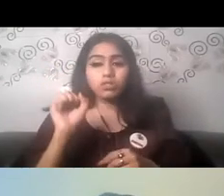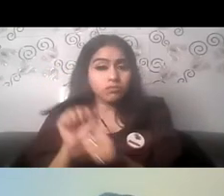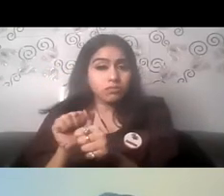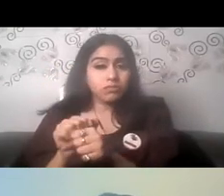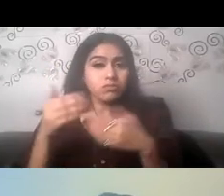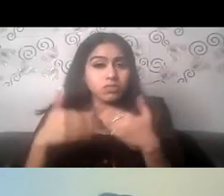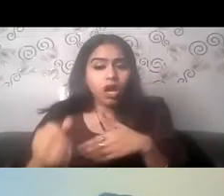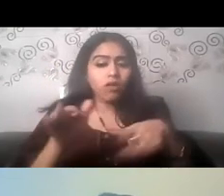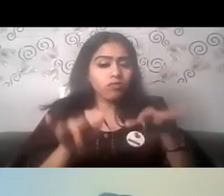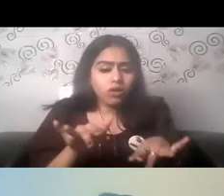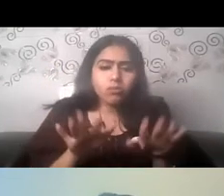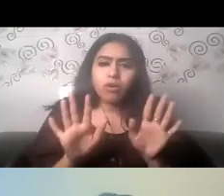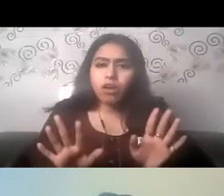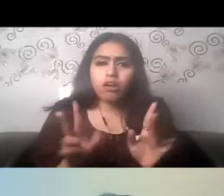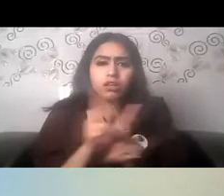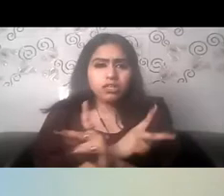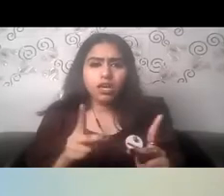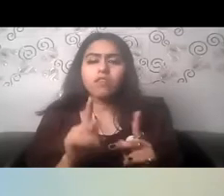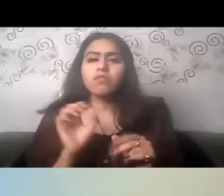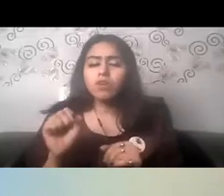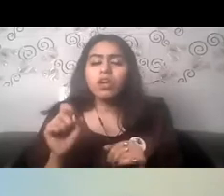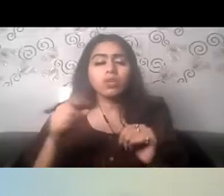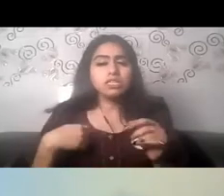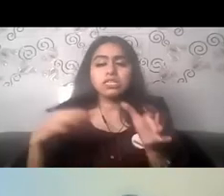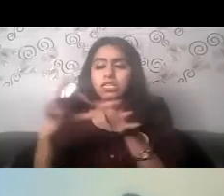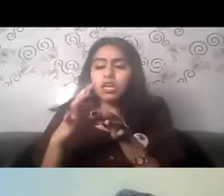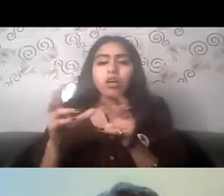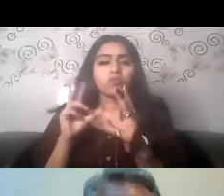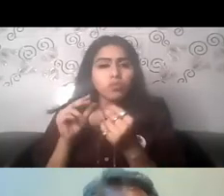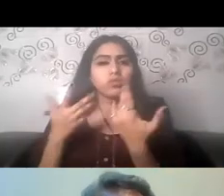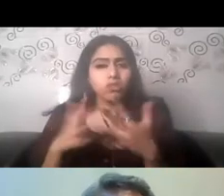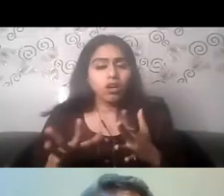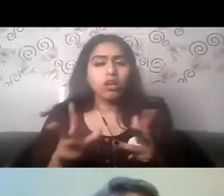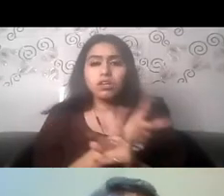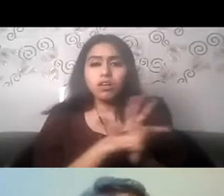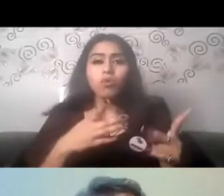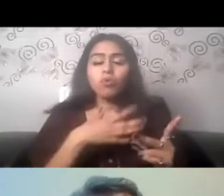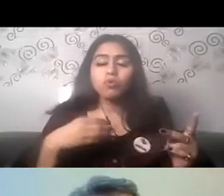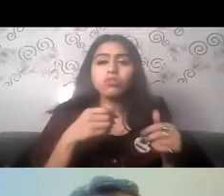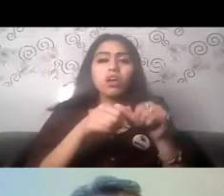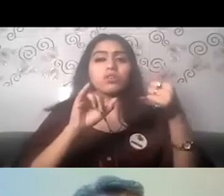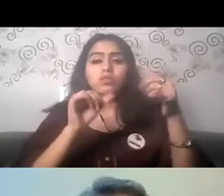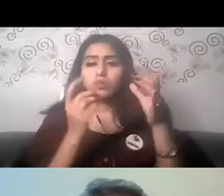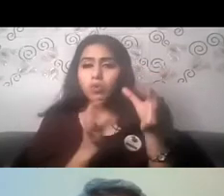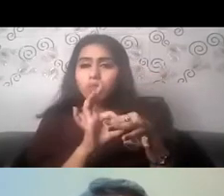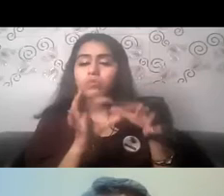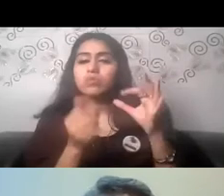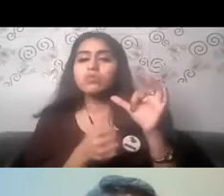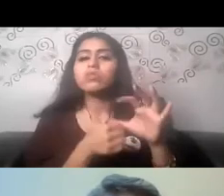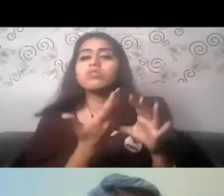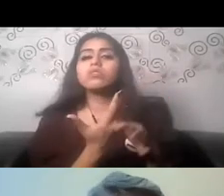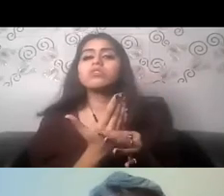computers. And we talked to those kinds of associations and got people to come into our office,